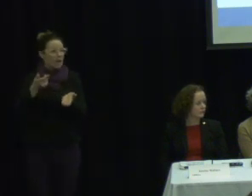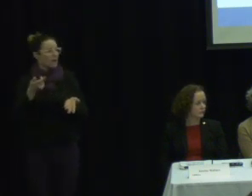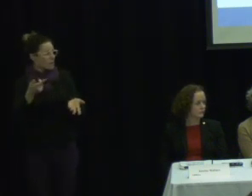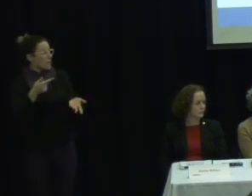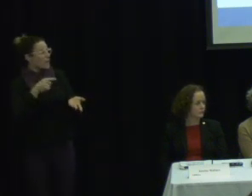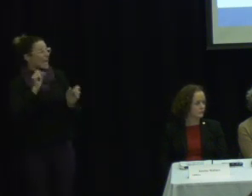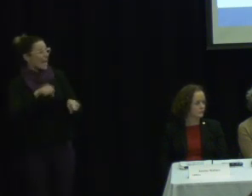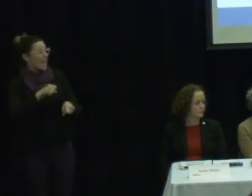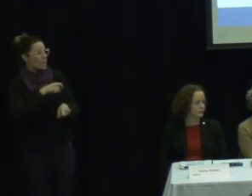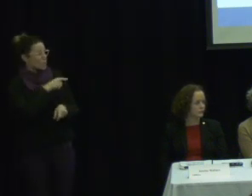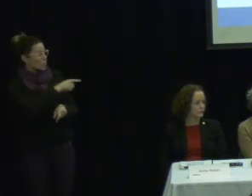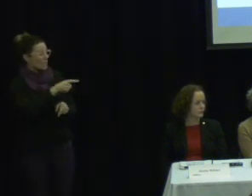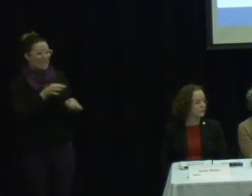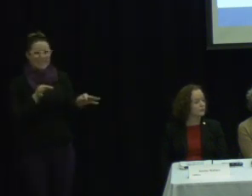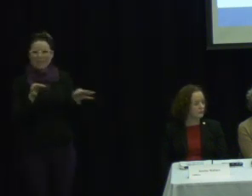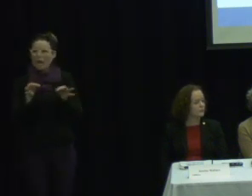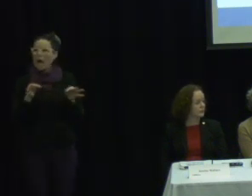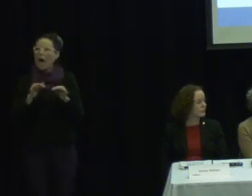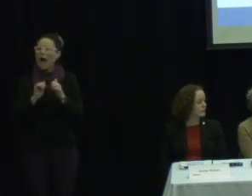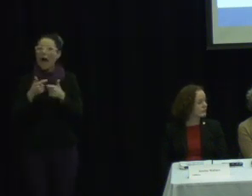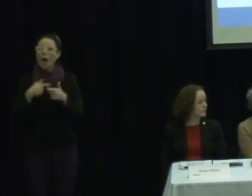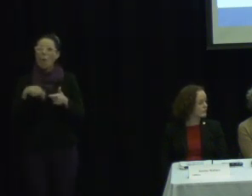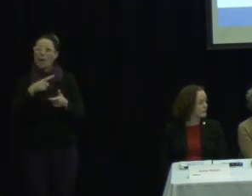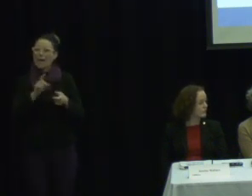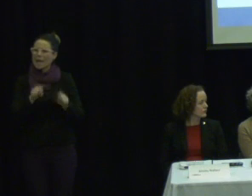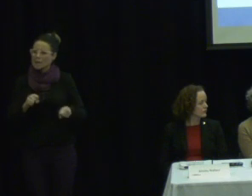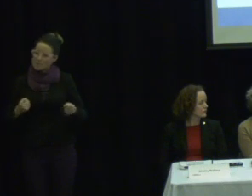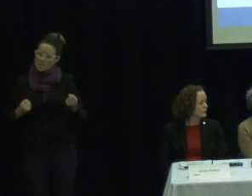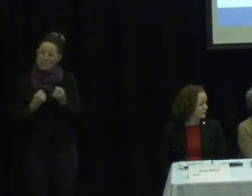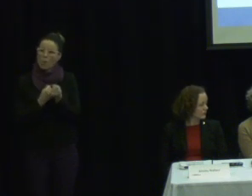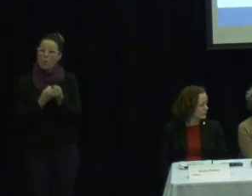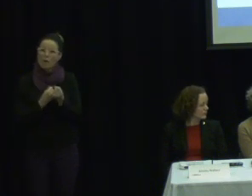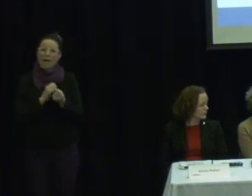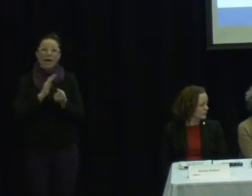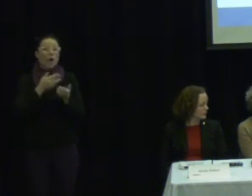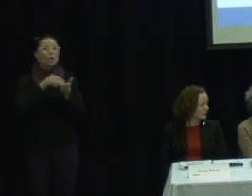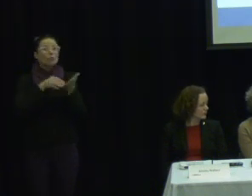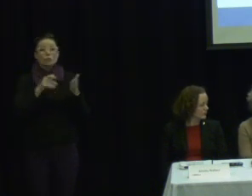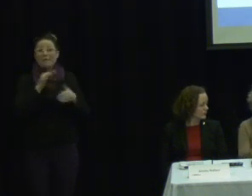Black, Indigenous, and students of color?